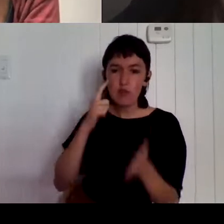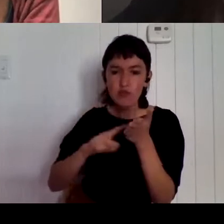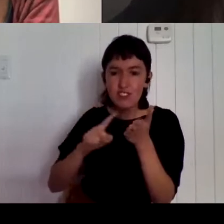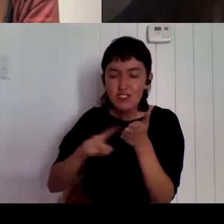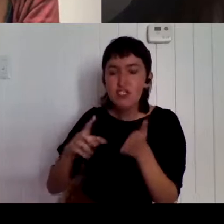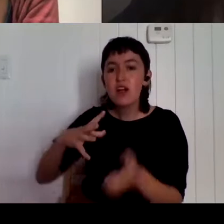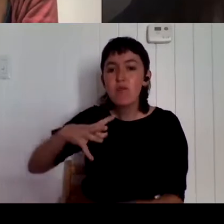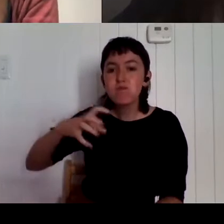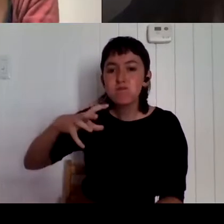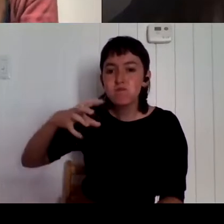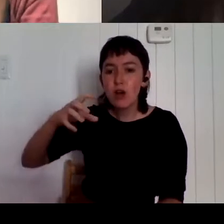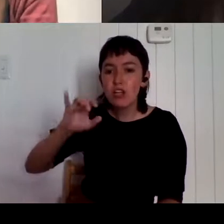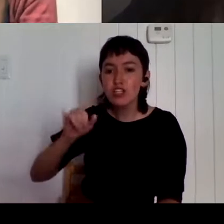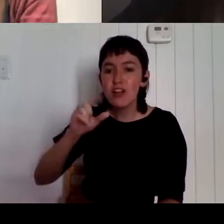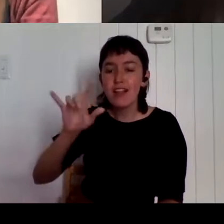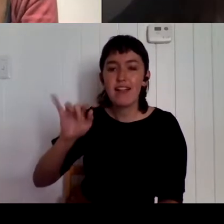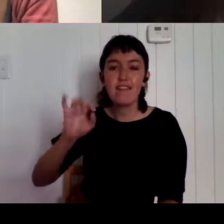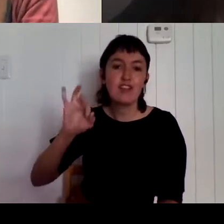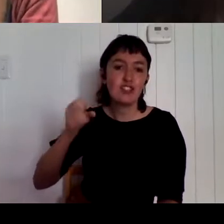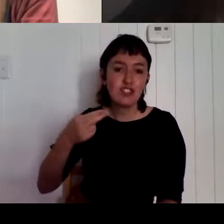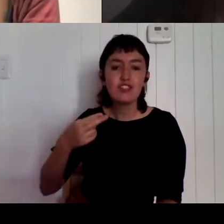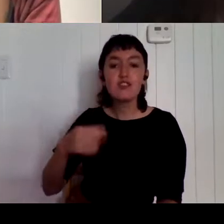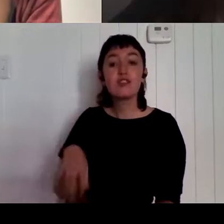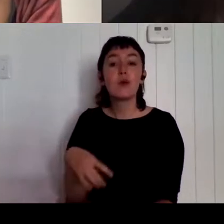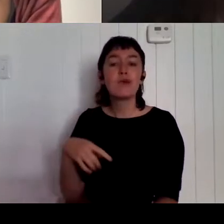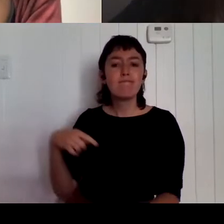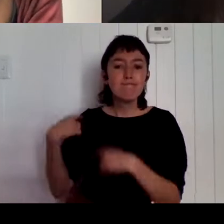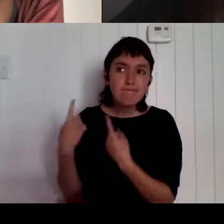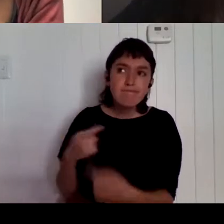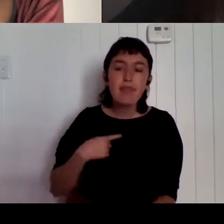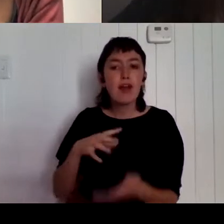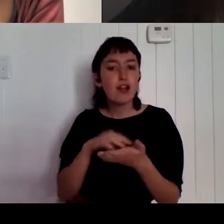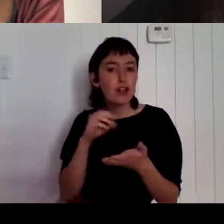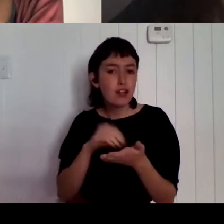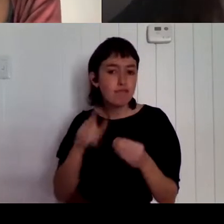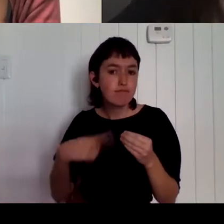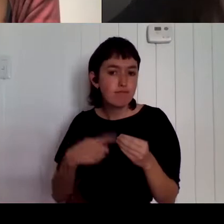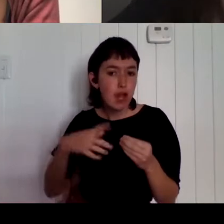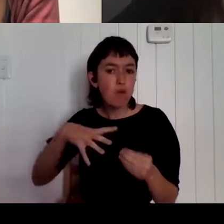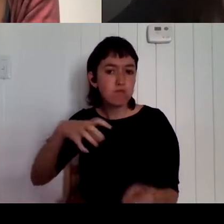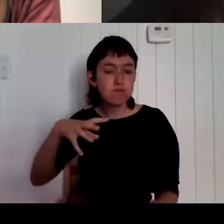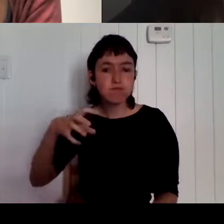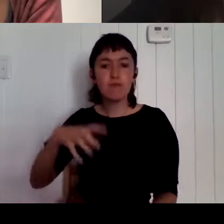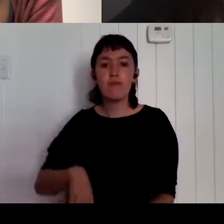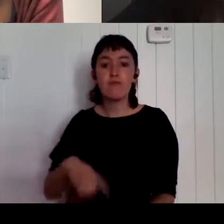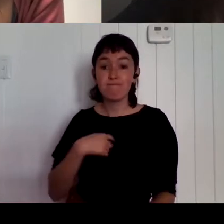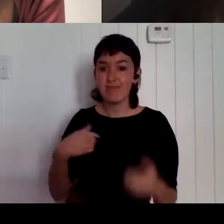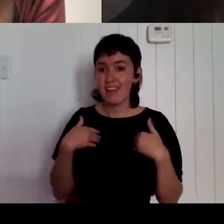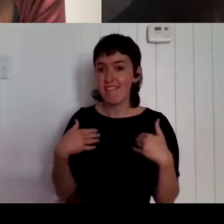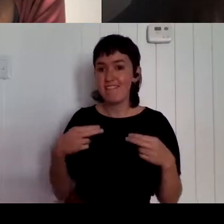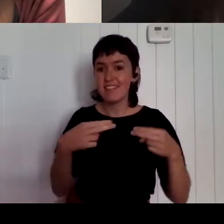done. So, I have been learning about jellyfish. And so, I have a couple slides or probably too many slides.